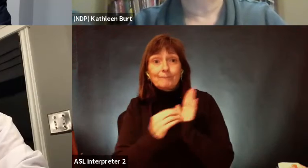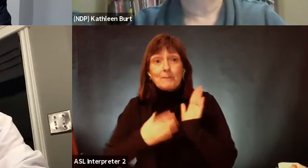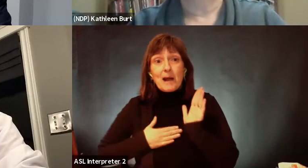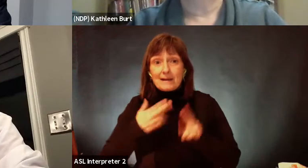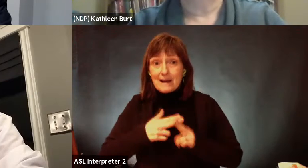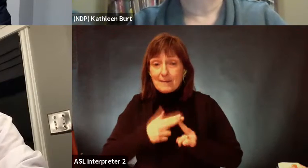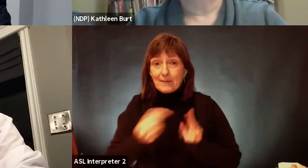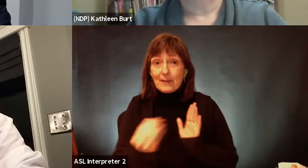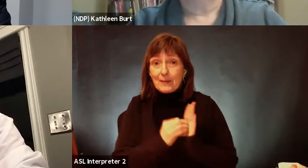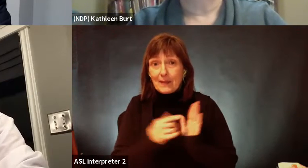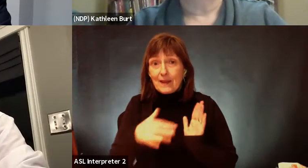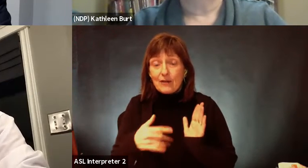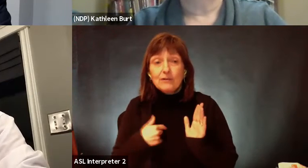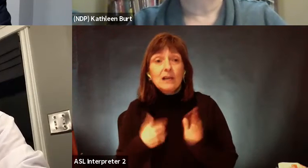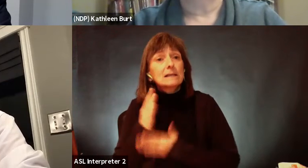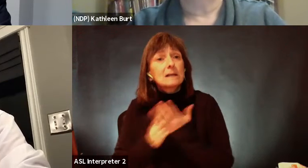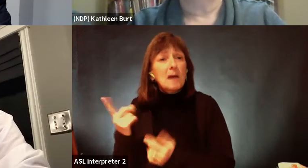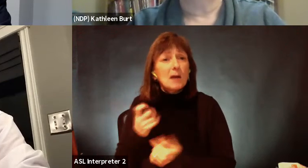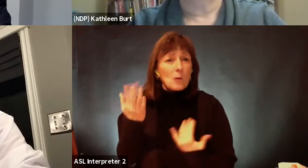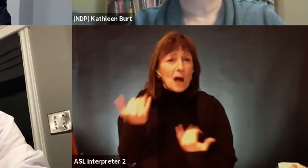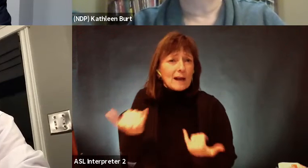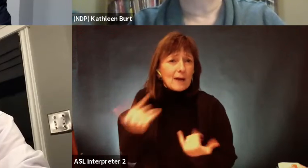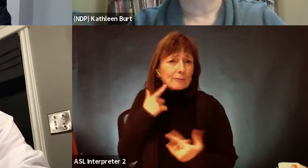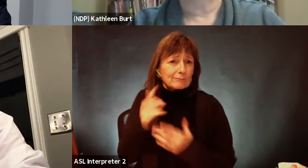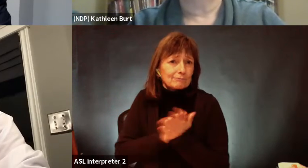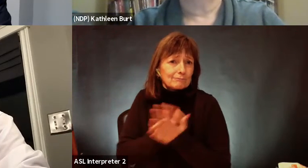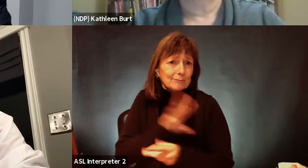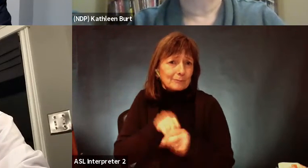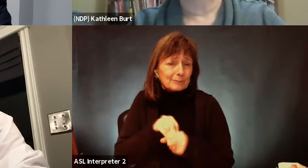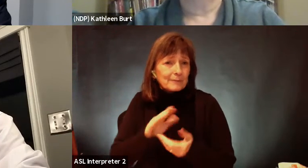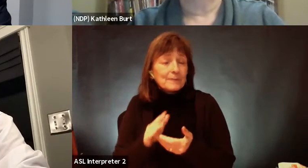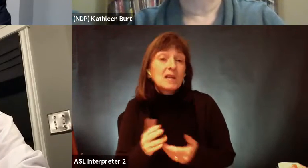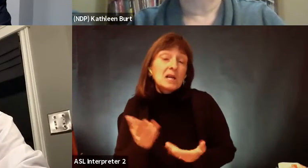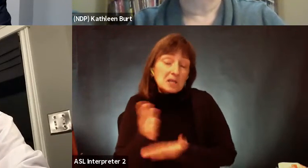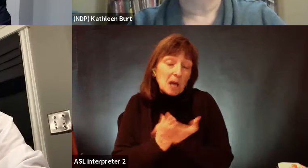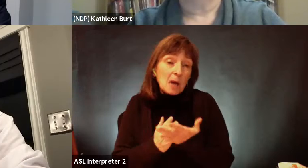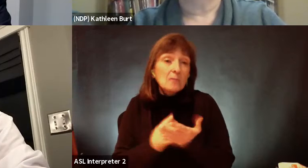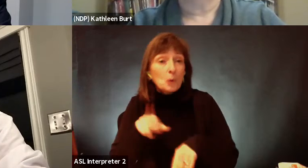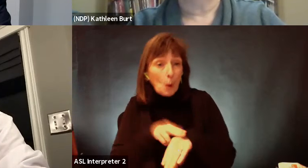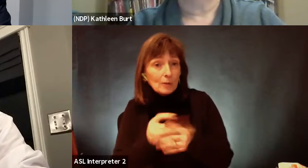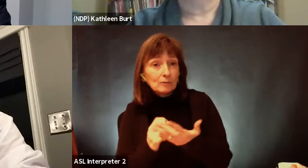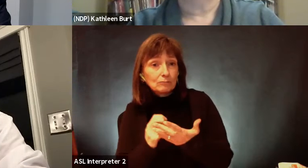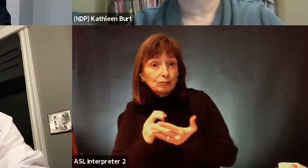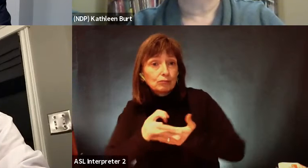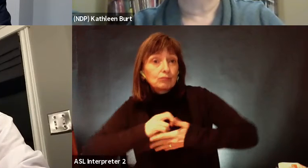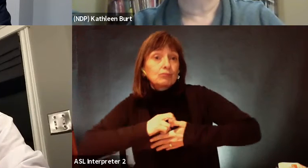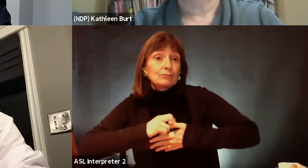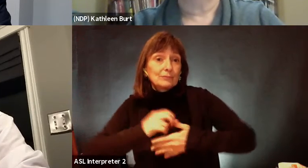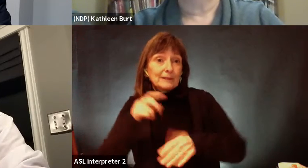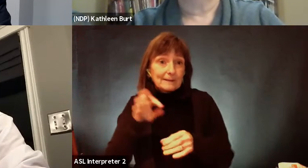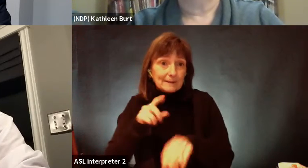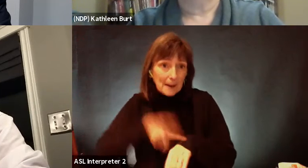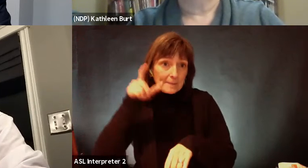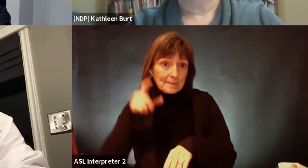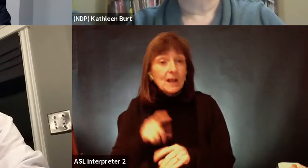some have asked me, why now? Some will say it's a normal progression for those involved in politics, but for me, it's much more than that. It's